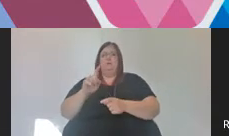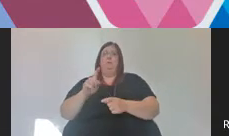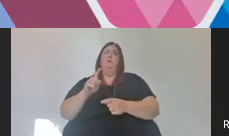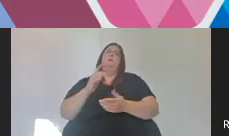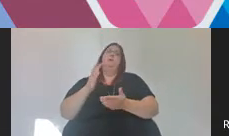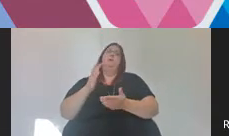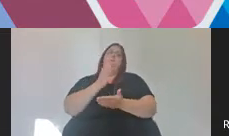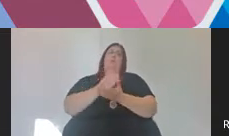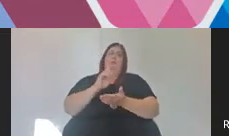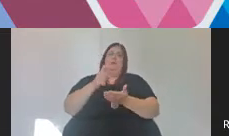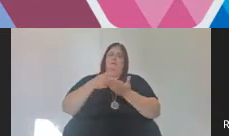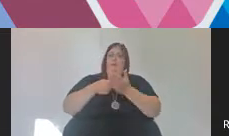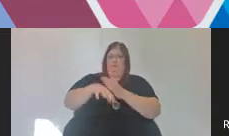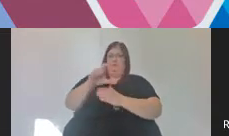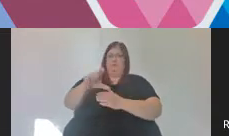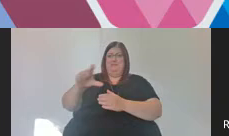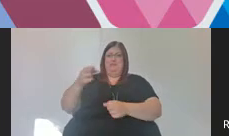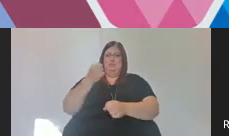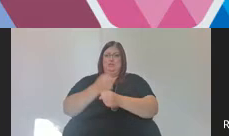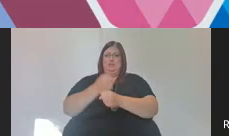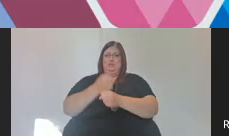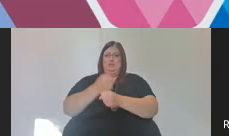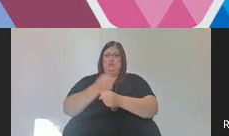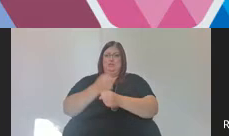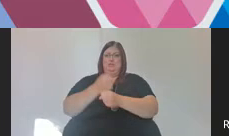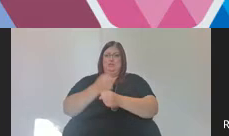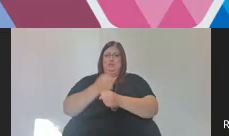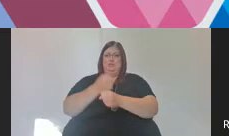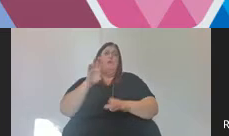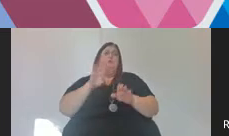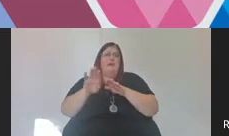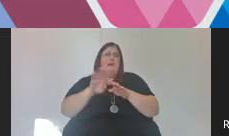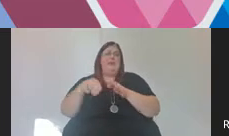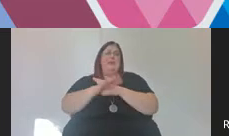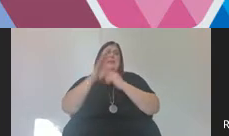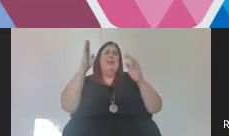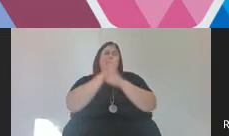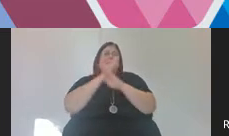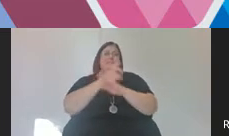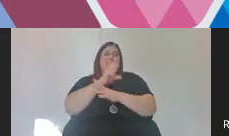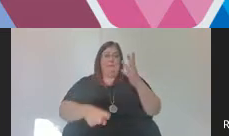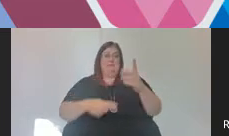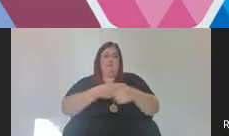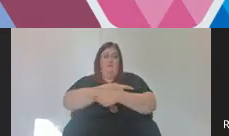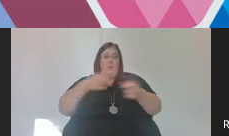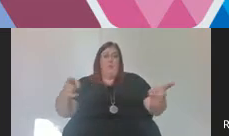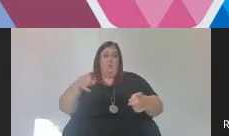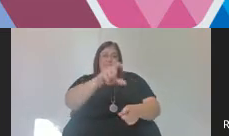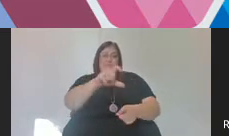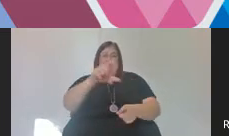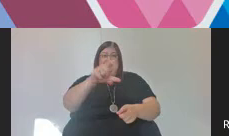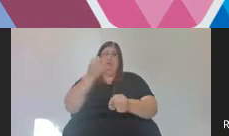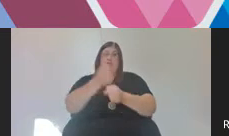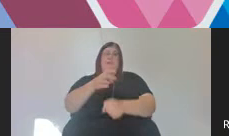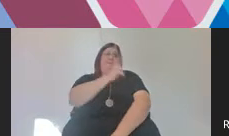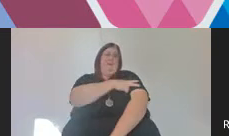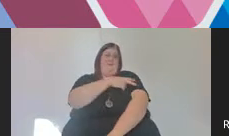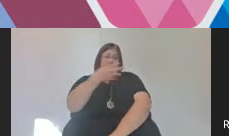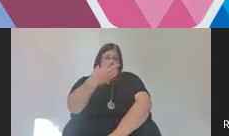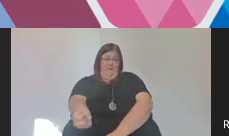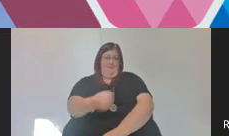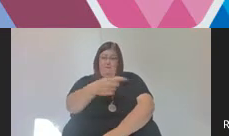safeguarding teams? What training in hidden disabilities have the CCG staff had, given we were